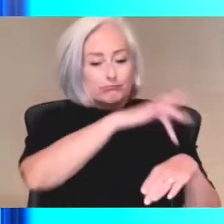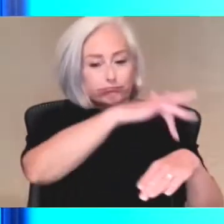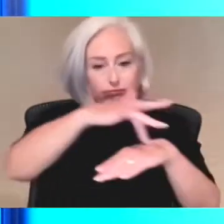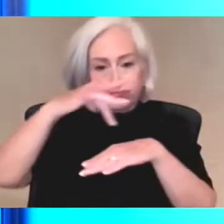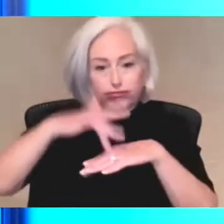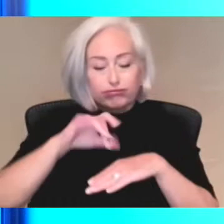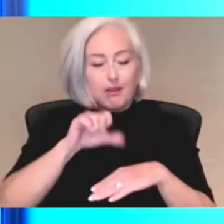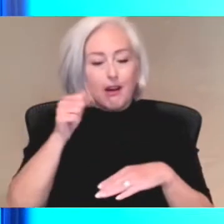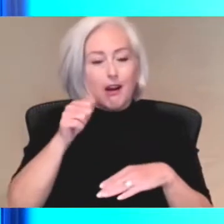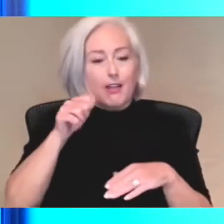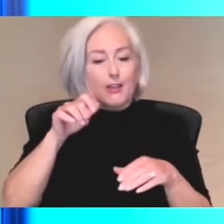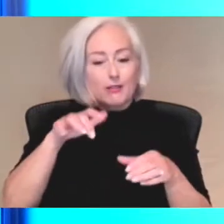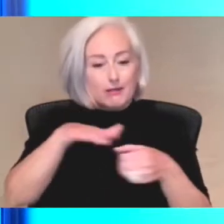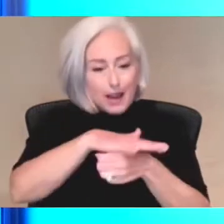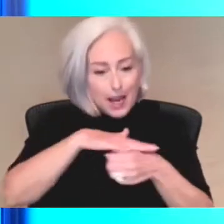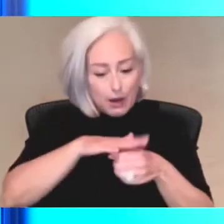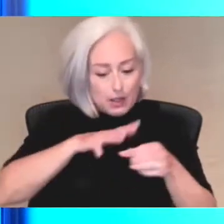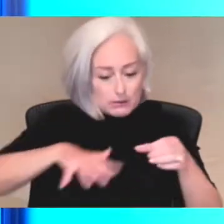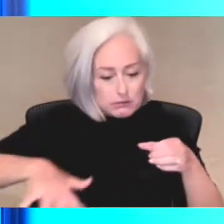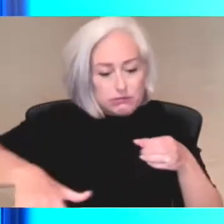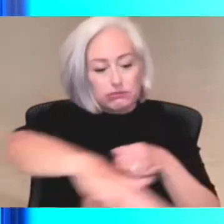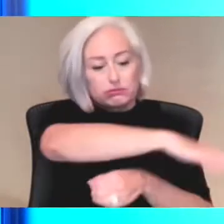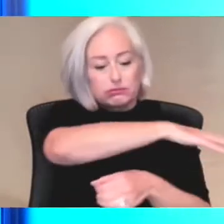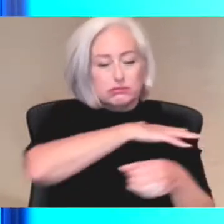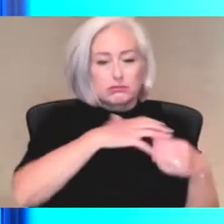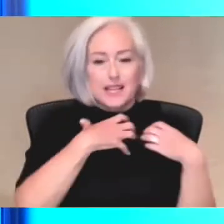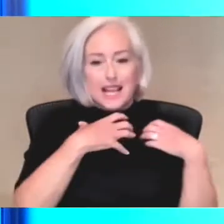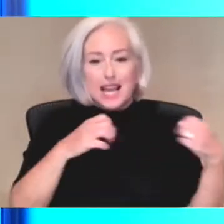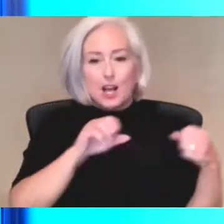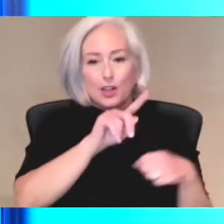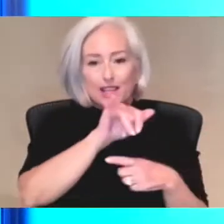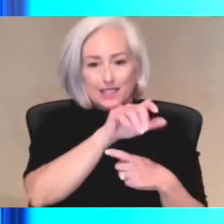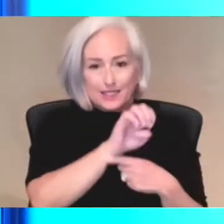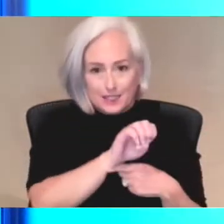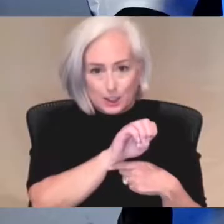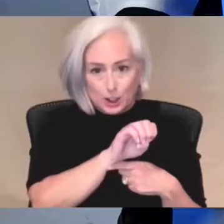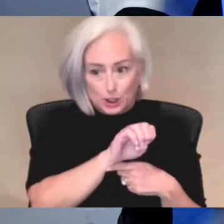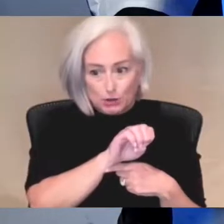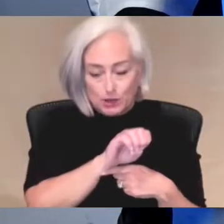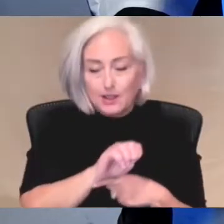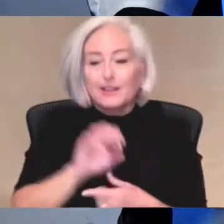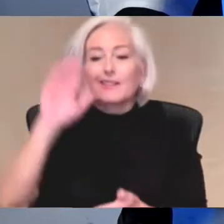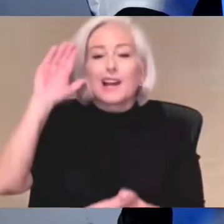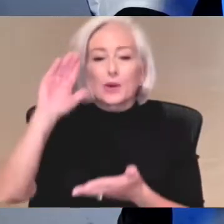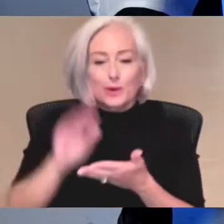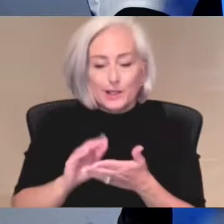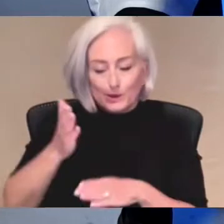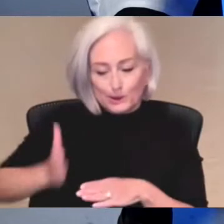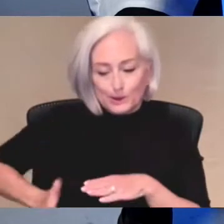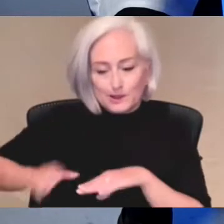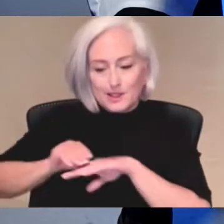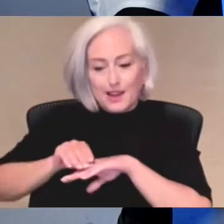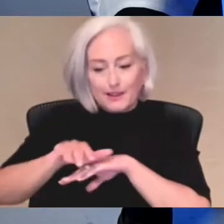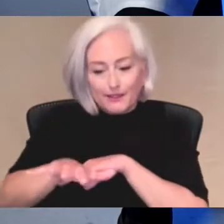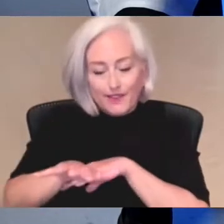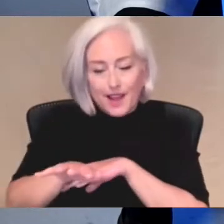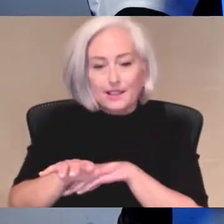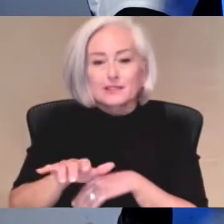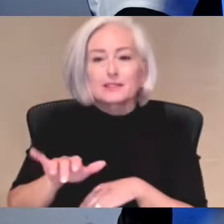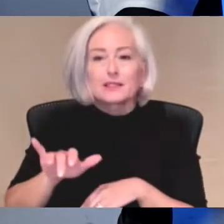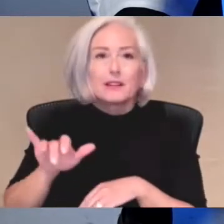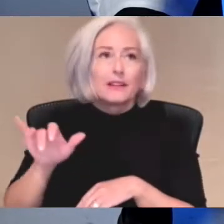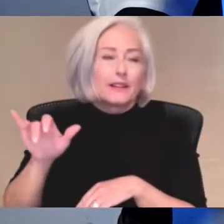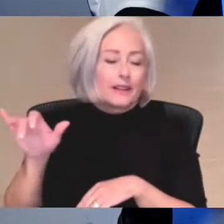treat the tumor while minimizing potential side effects from treatment, whether they be acute effects, things during